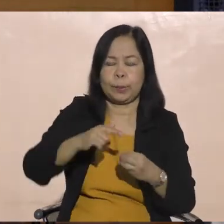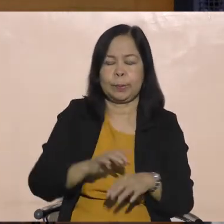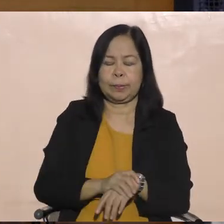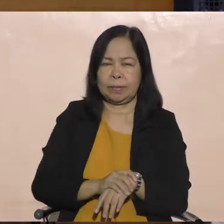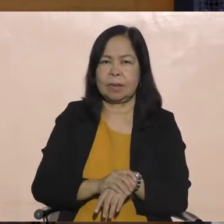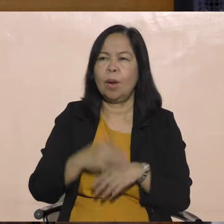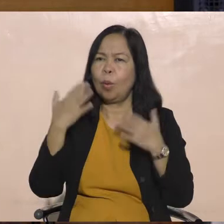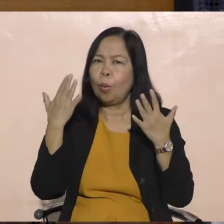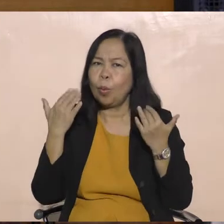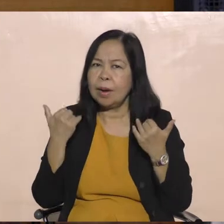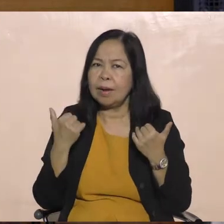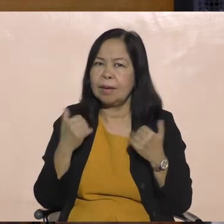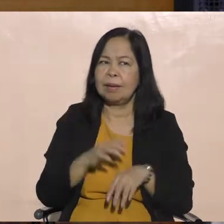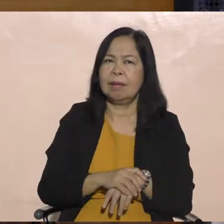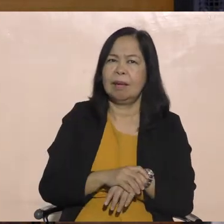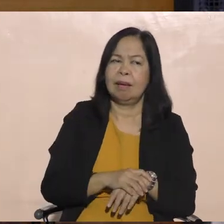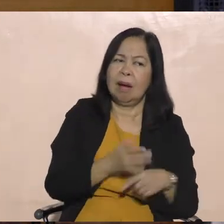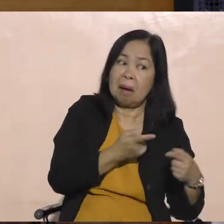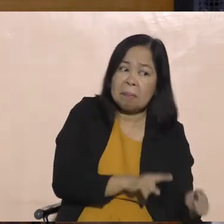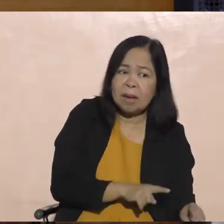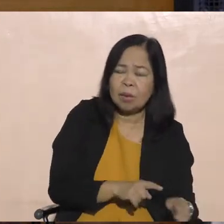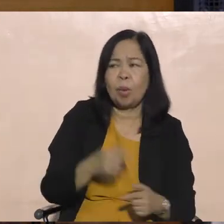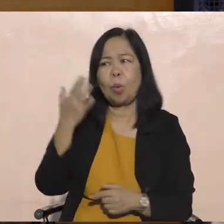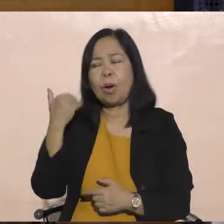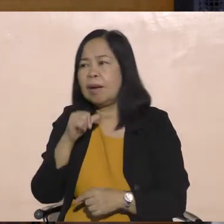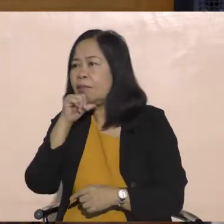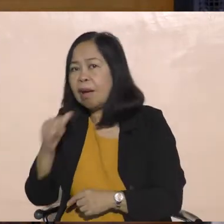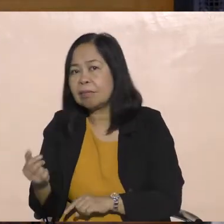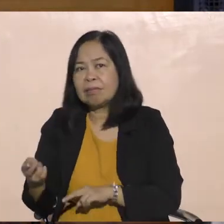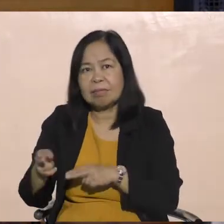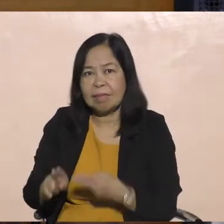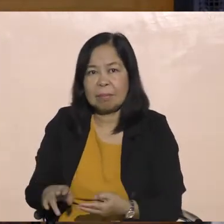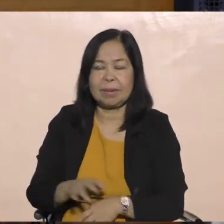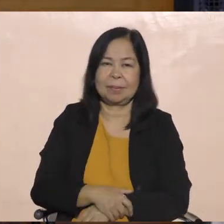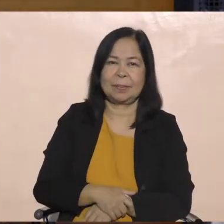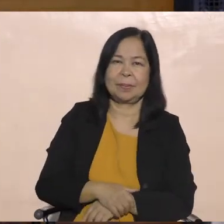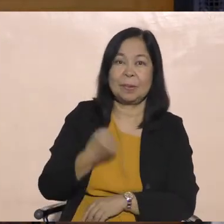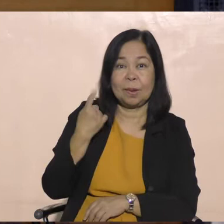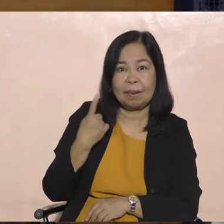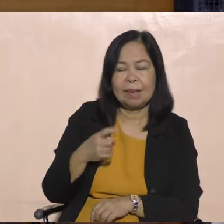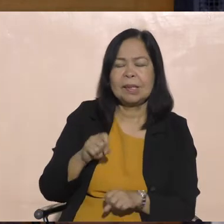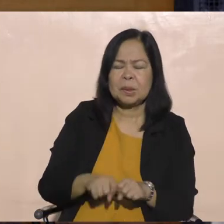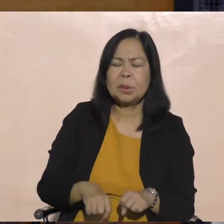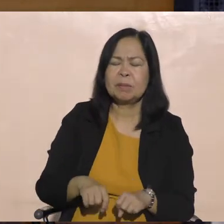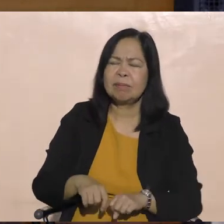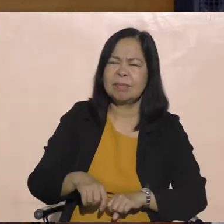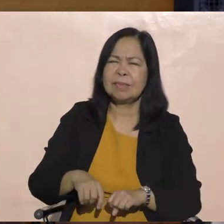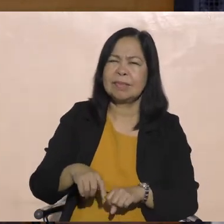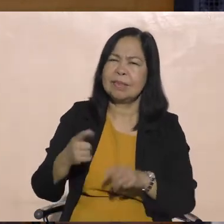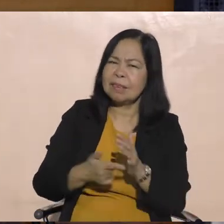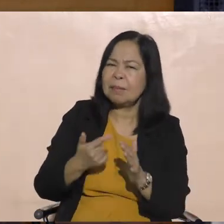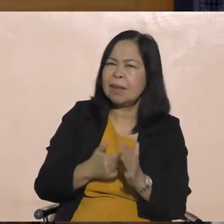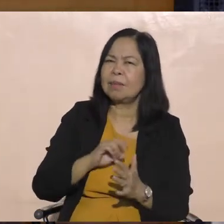should happen and what should not happen according to how we view the situation. Do you feel